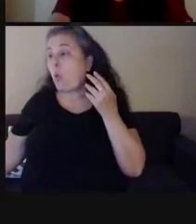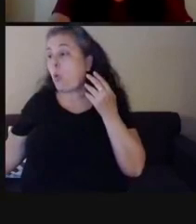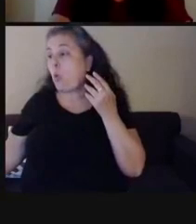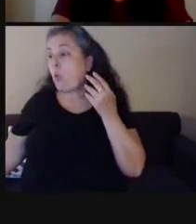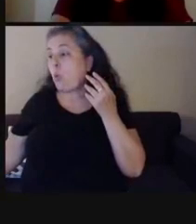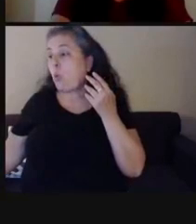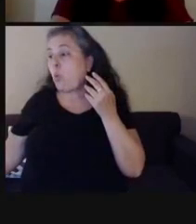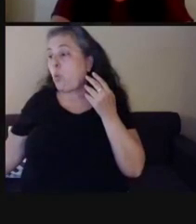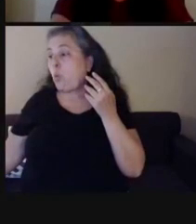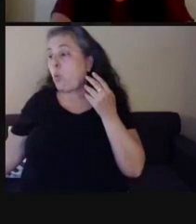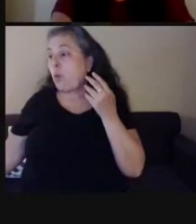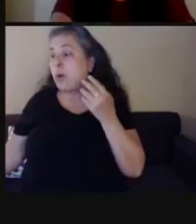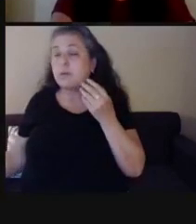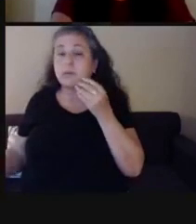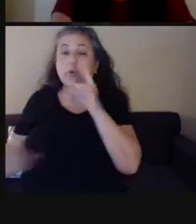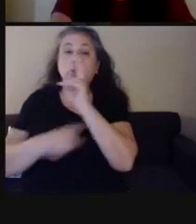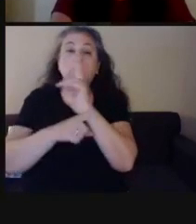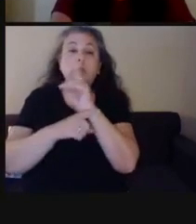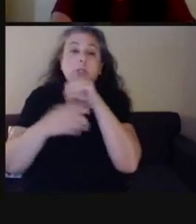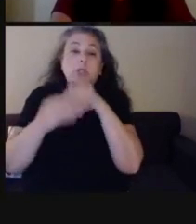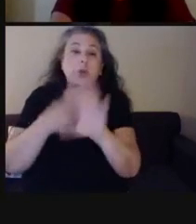those in your diet.